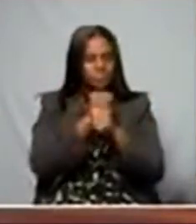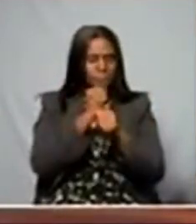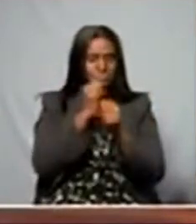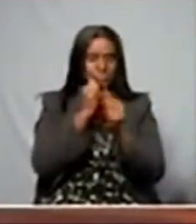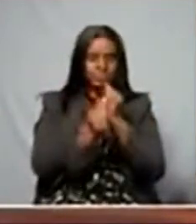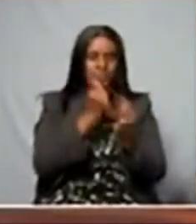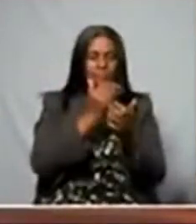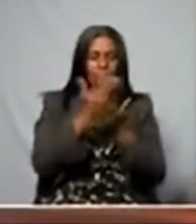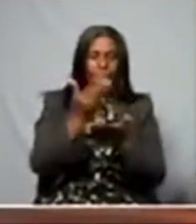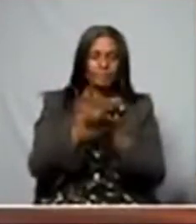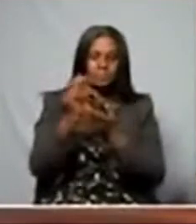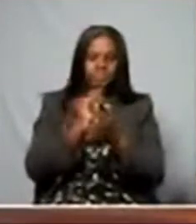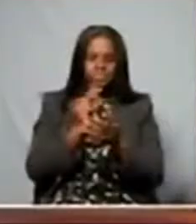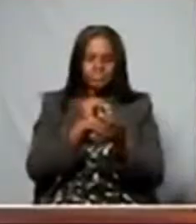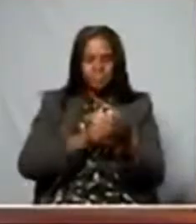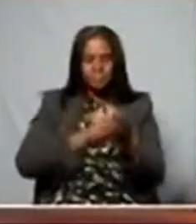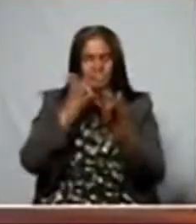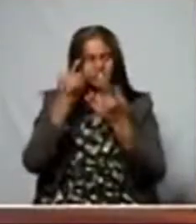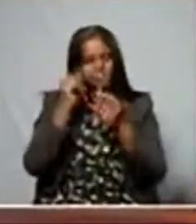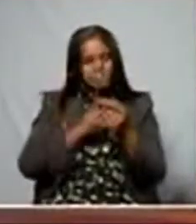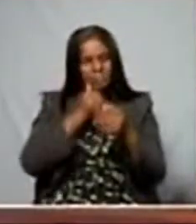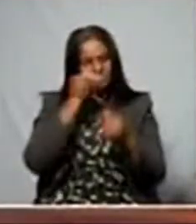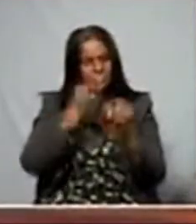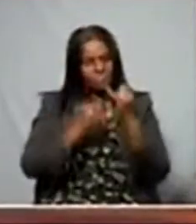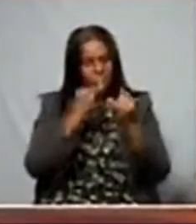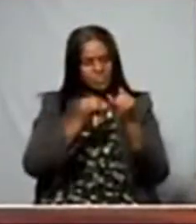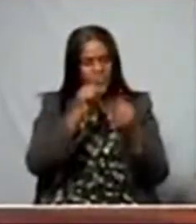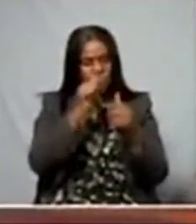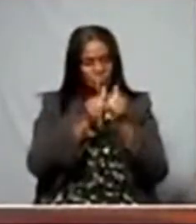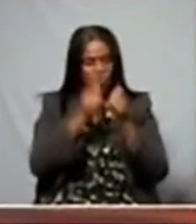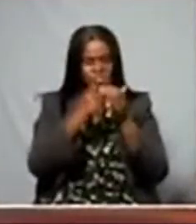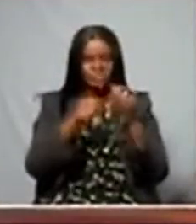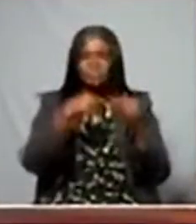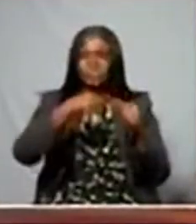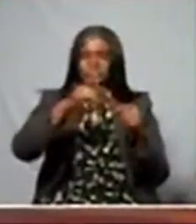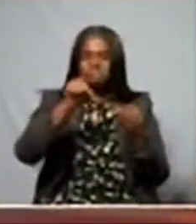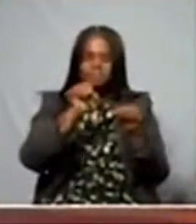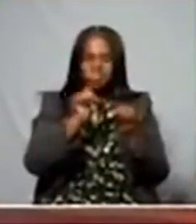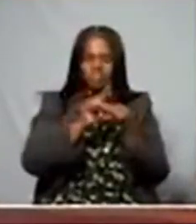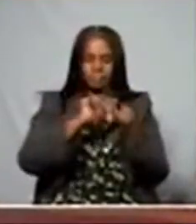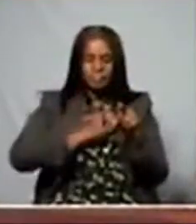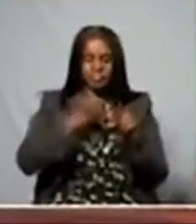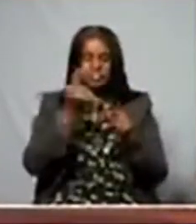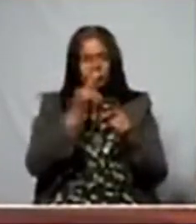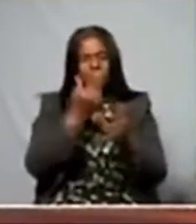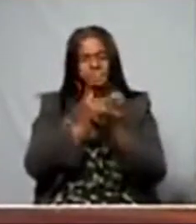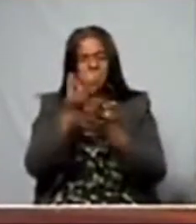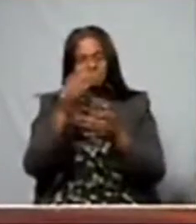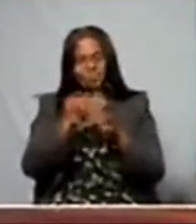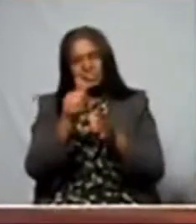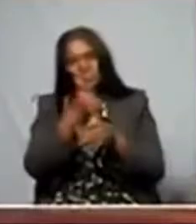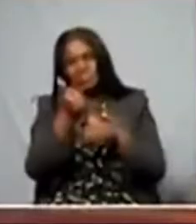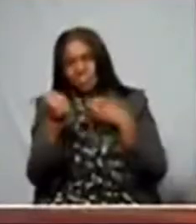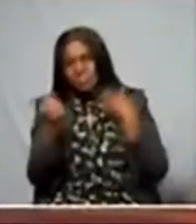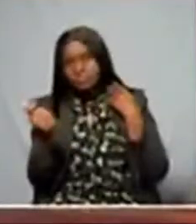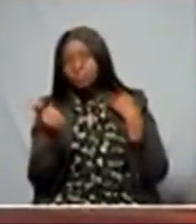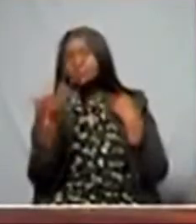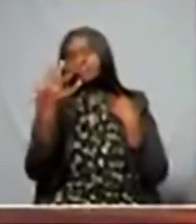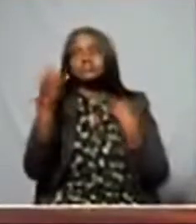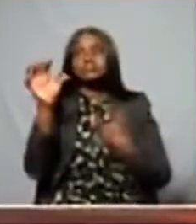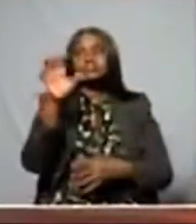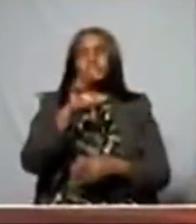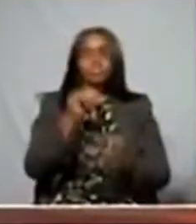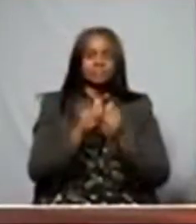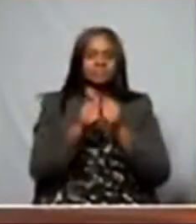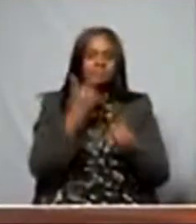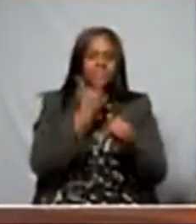procured. We are hoping that we finish those which were going on, and we only procured in those 5 provinces which are